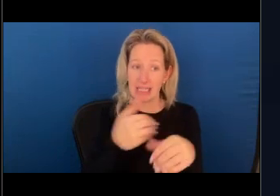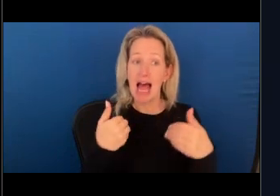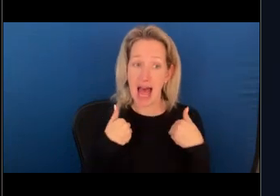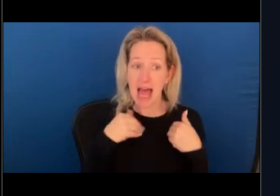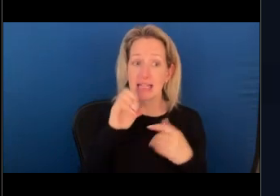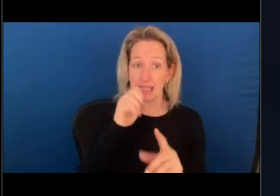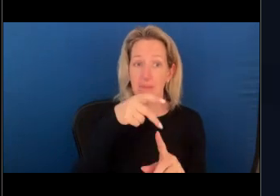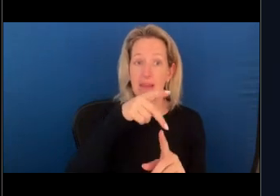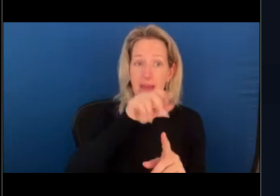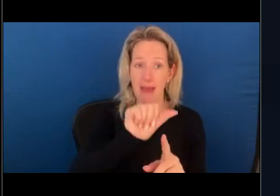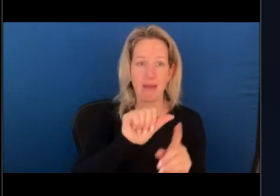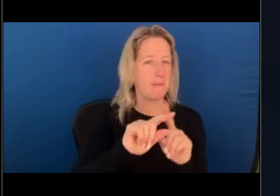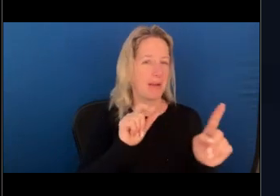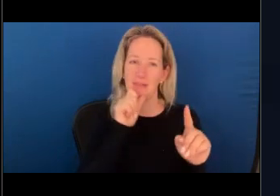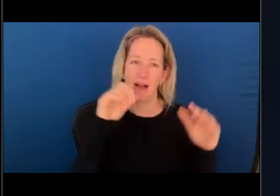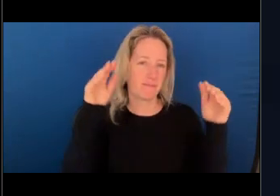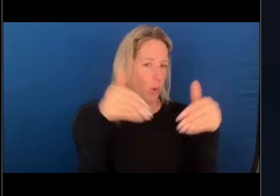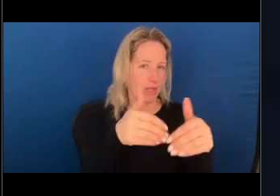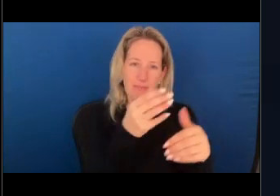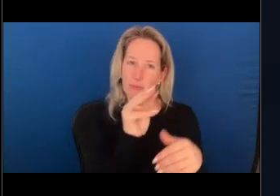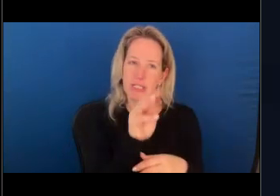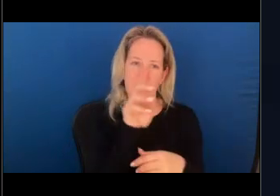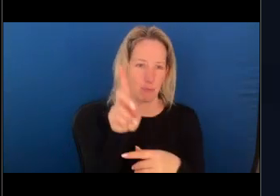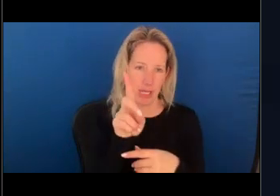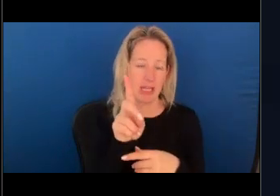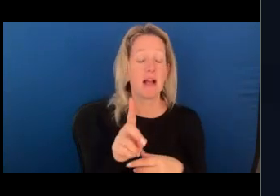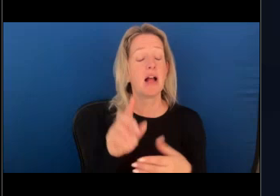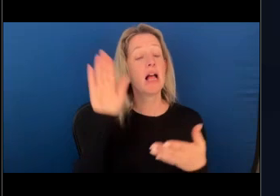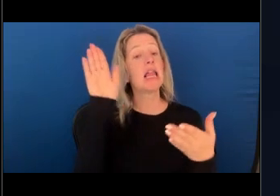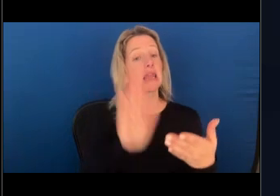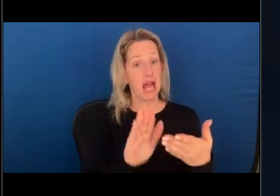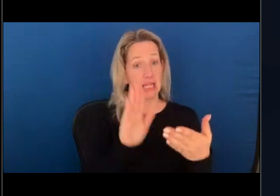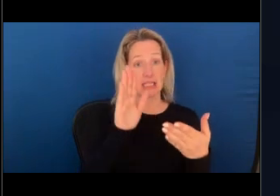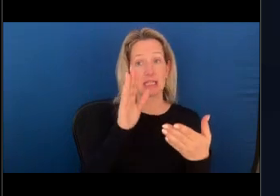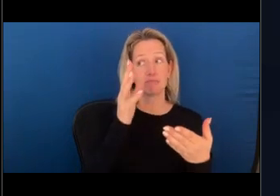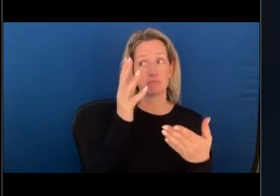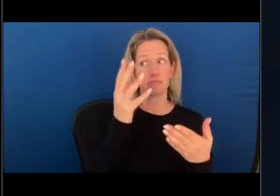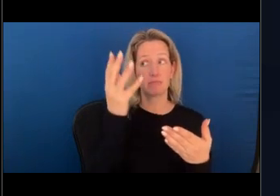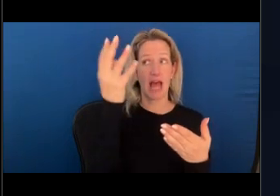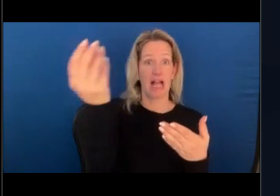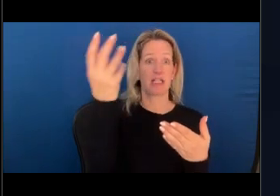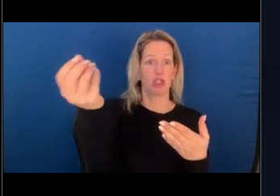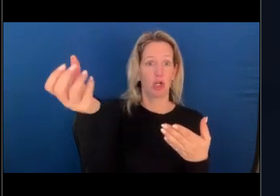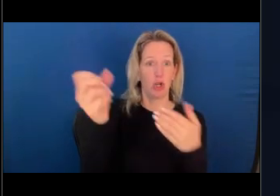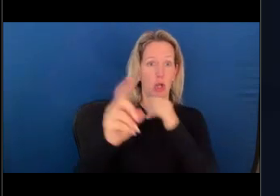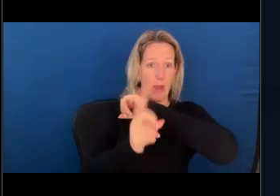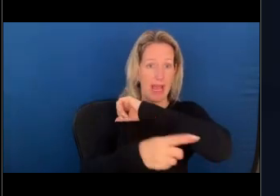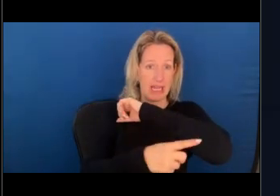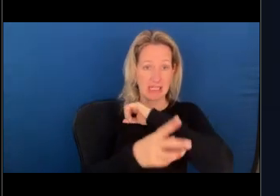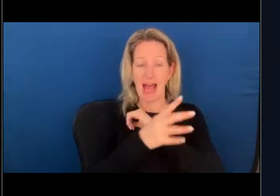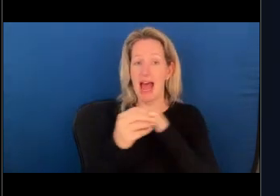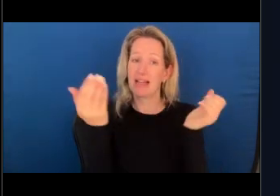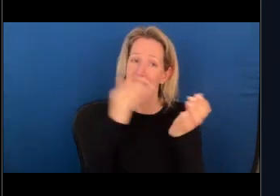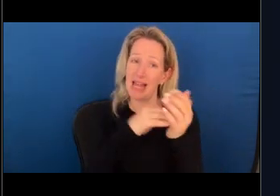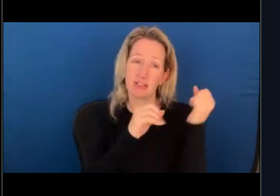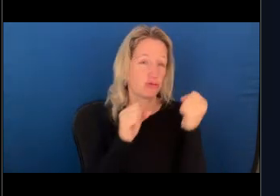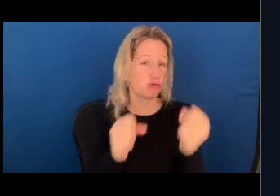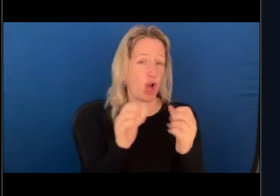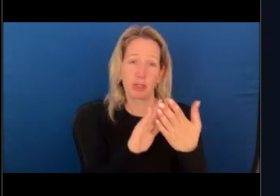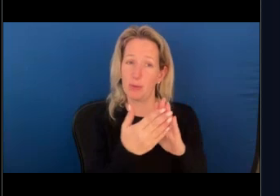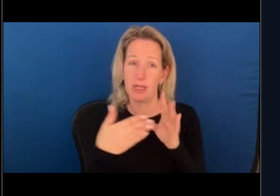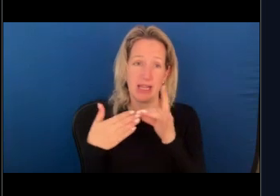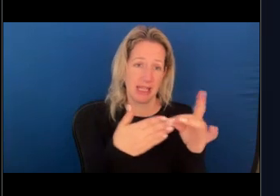really focus on marine debris. They have less external waste coming in and really strong community leadership again. So there's some